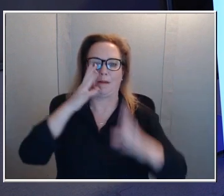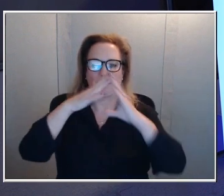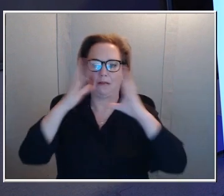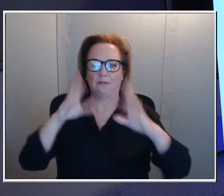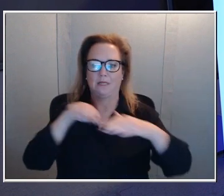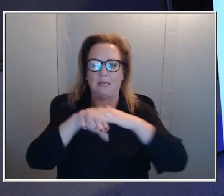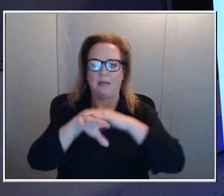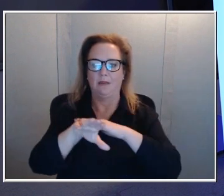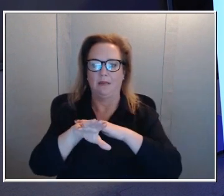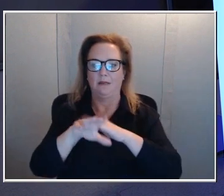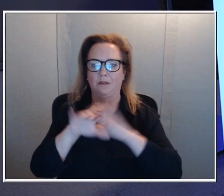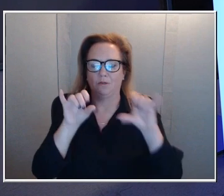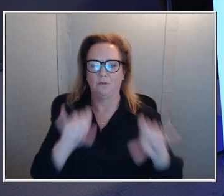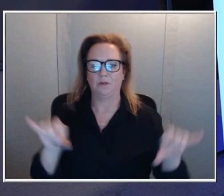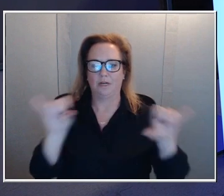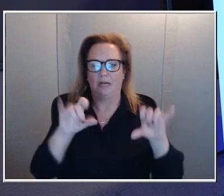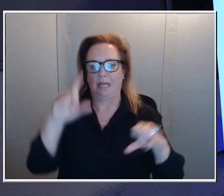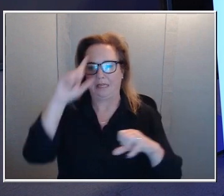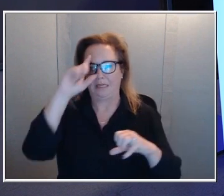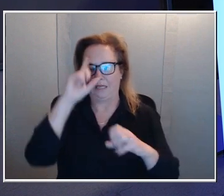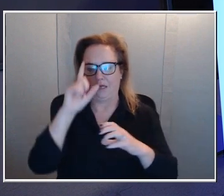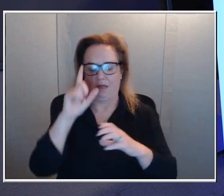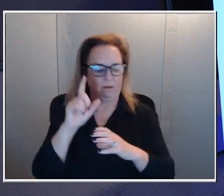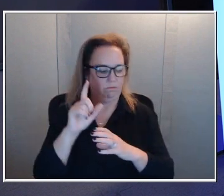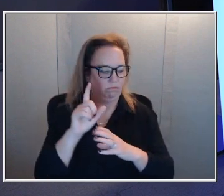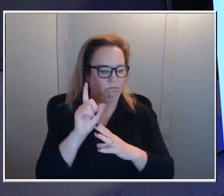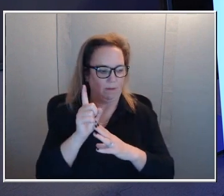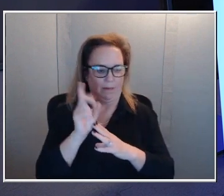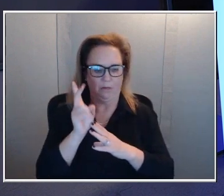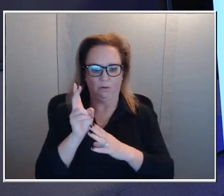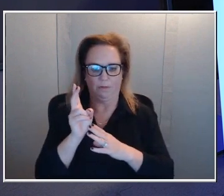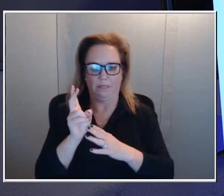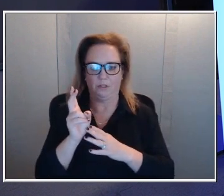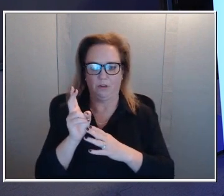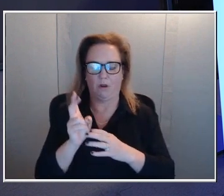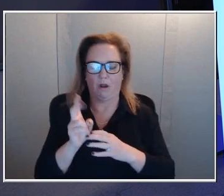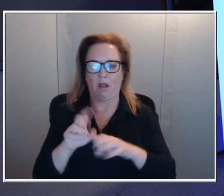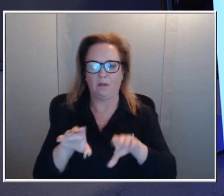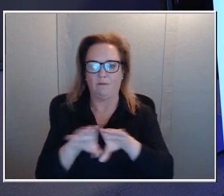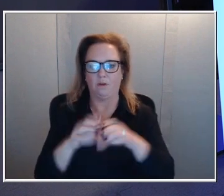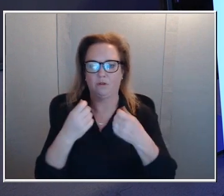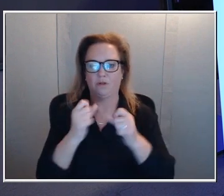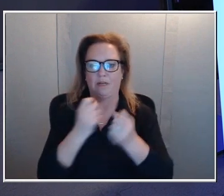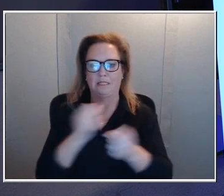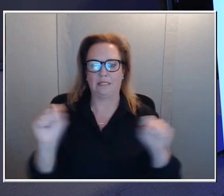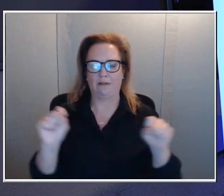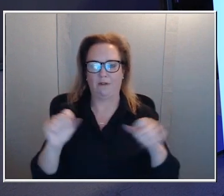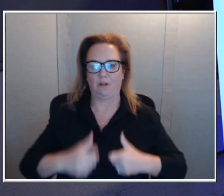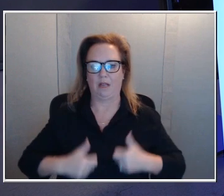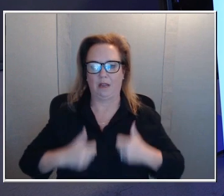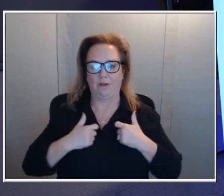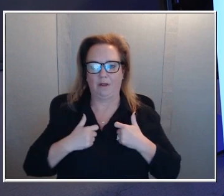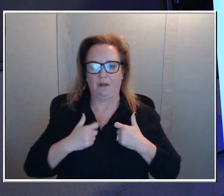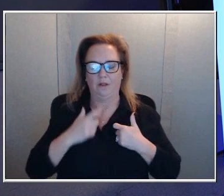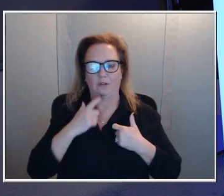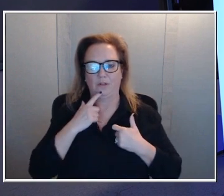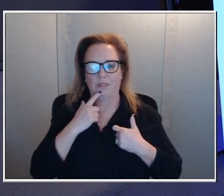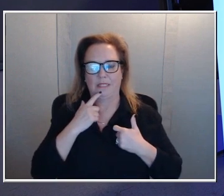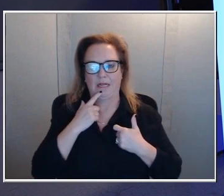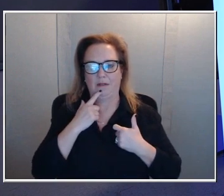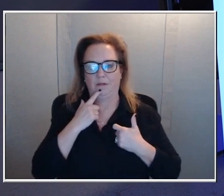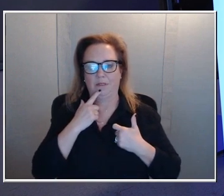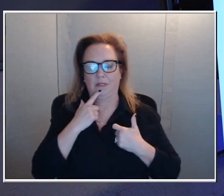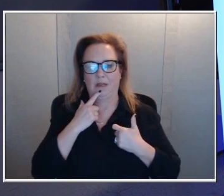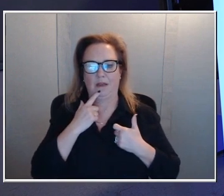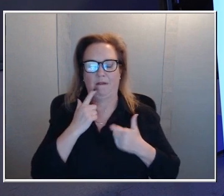totally routine. And I'm thinking within minutes, you're now on the floor trying to save her life. You said it was like a fight or flight reaction. Take